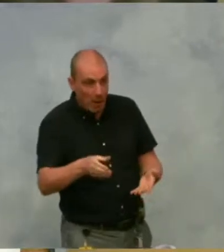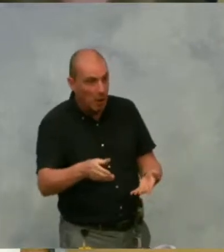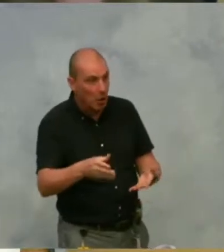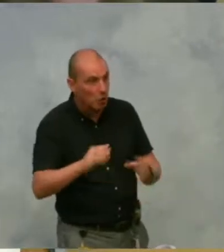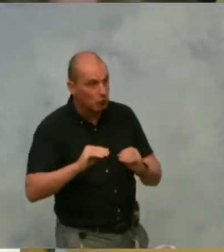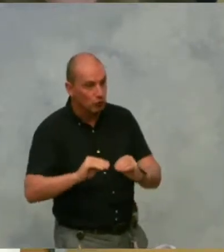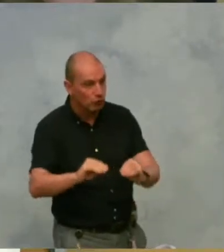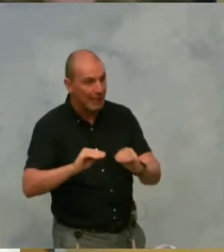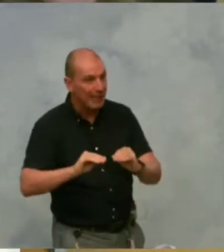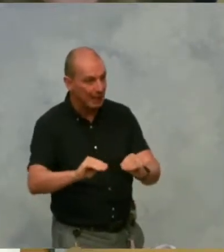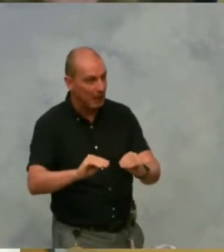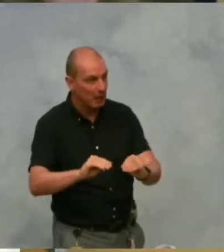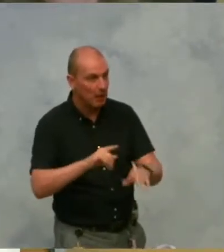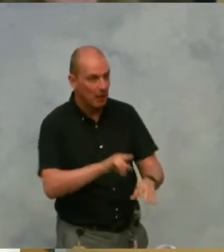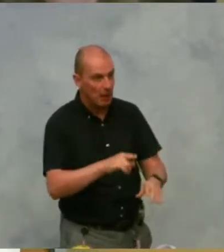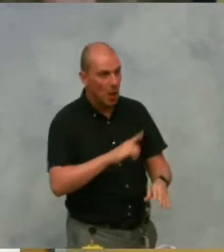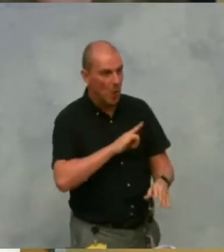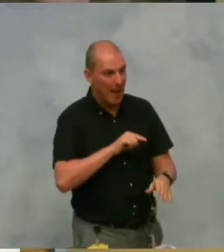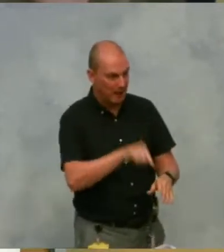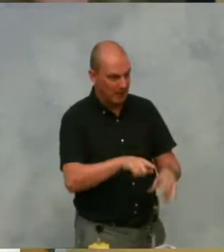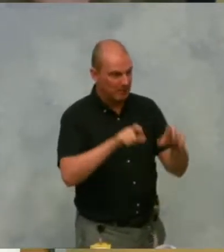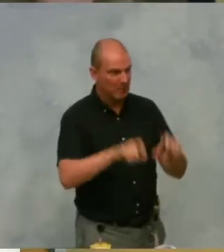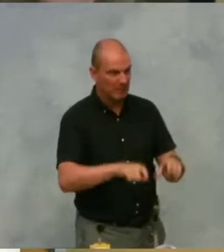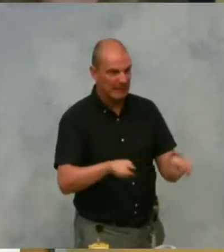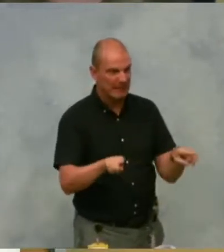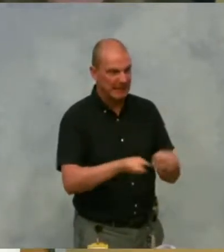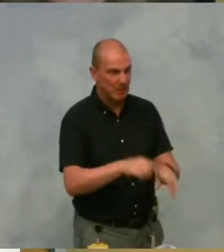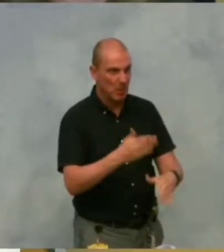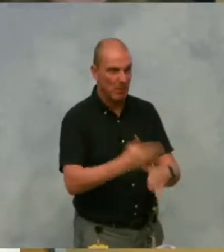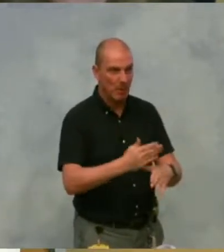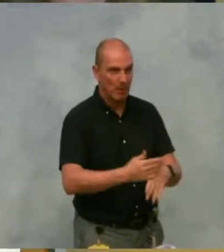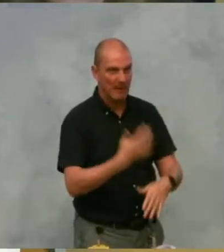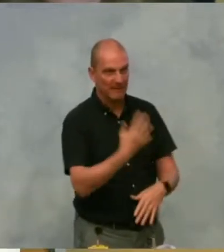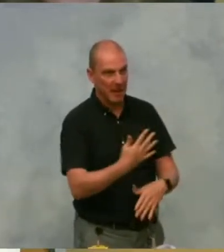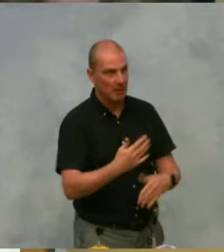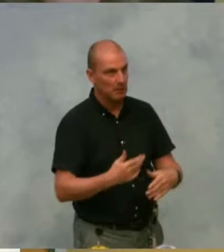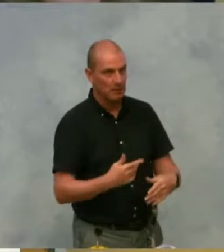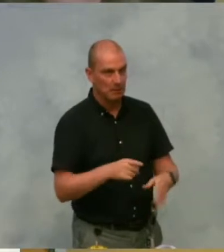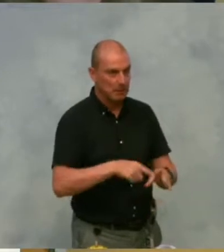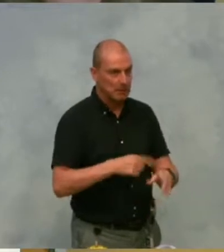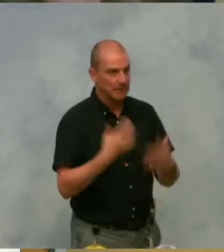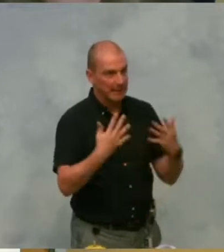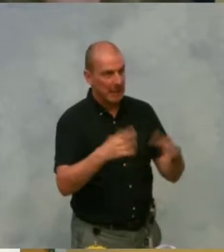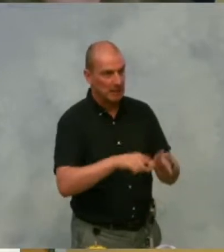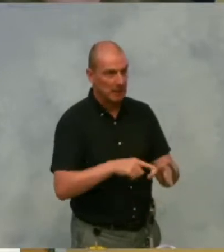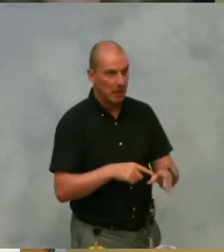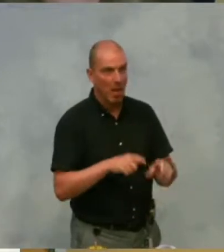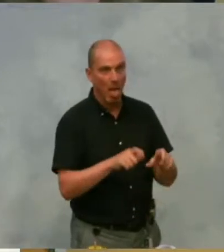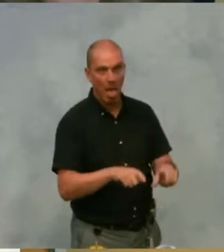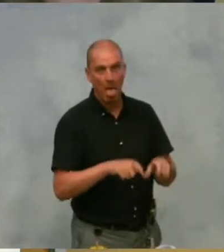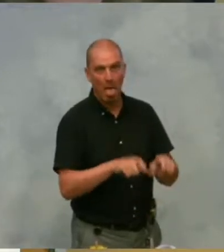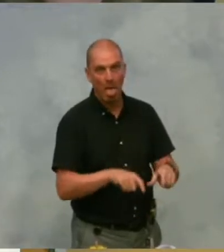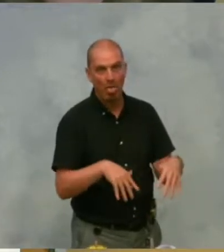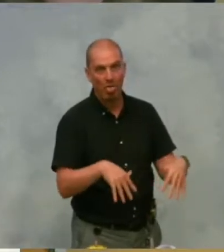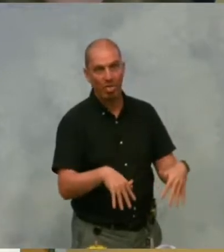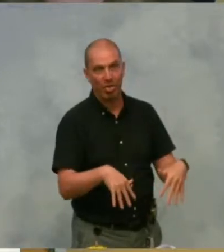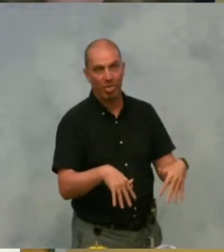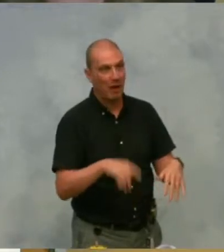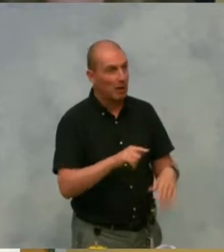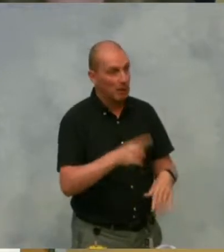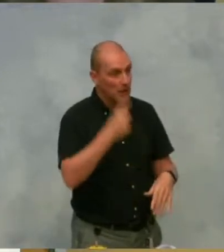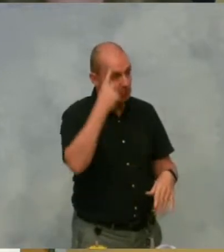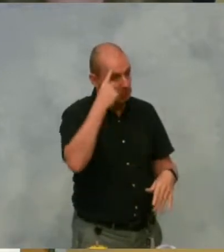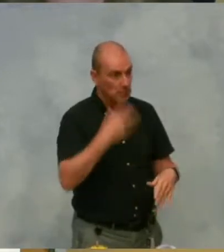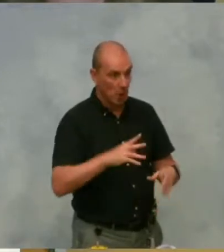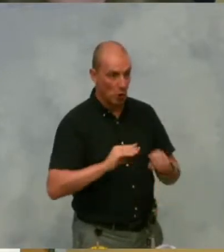get stuck in a rut. If you're doing the same job for 5 years, 10 years, and maybe think, well, I'd quite like to retrain and go on